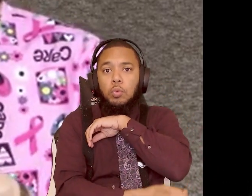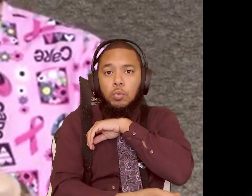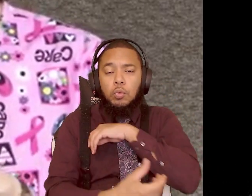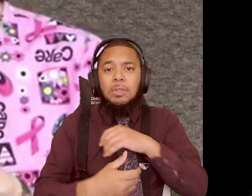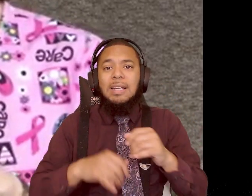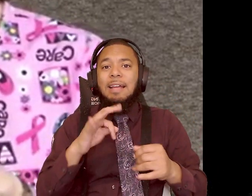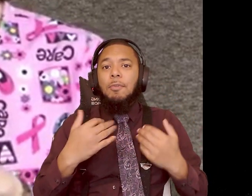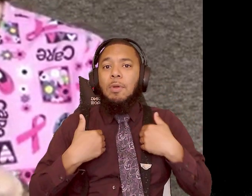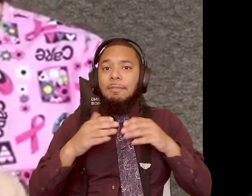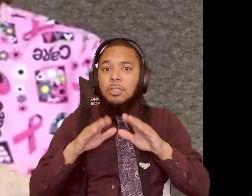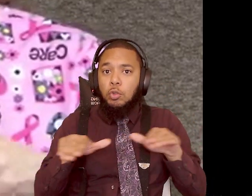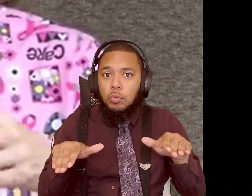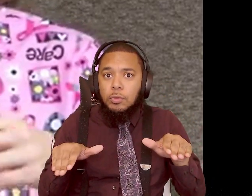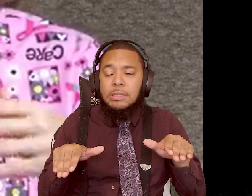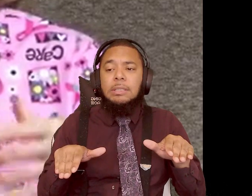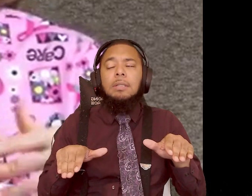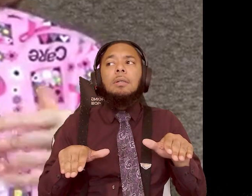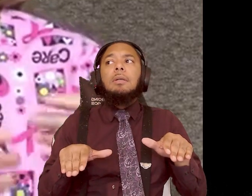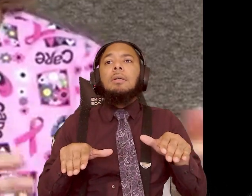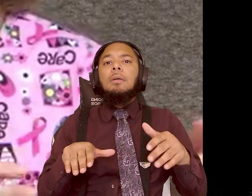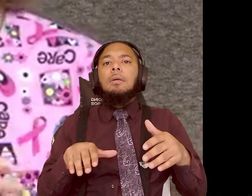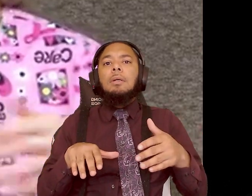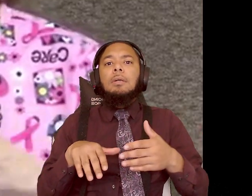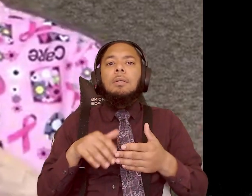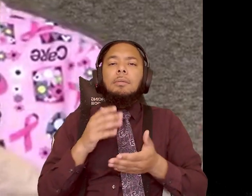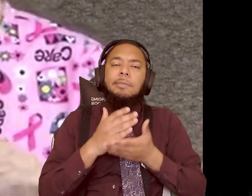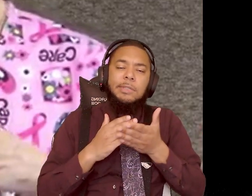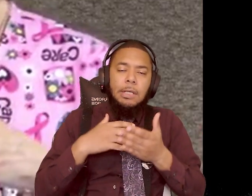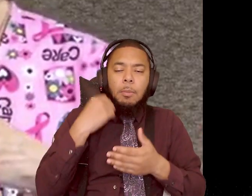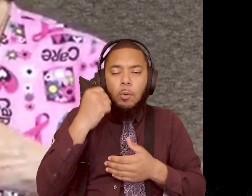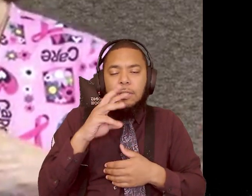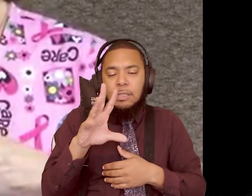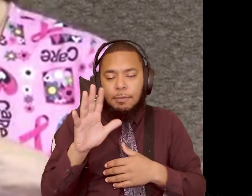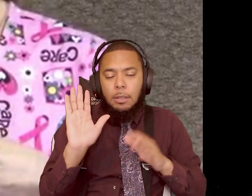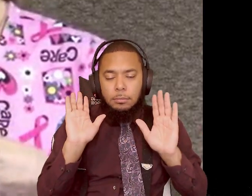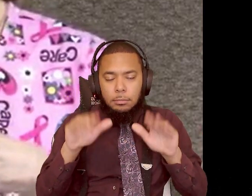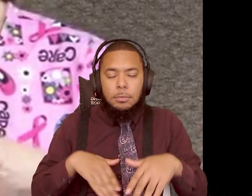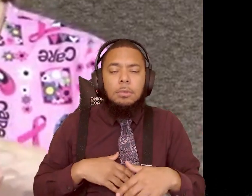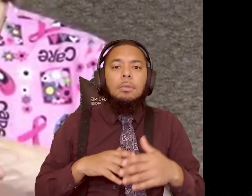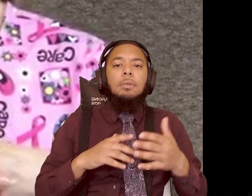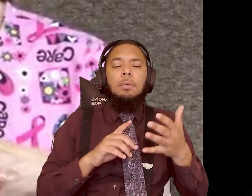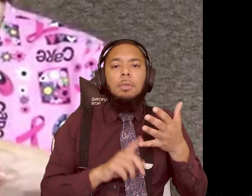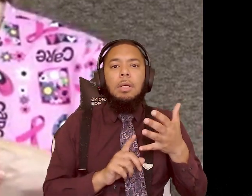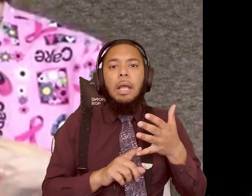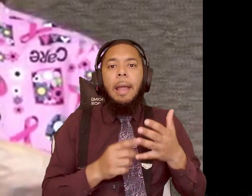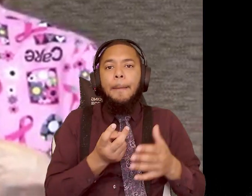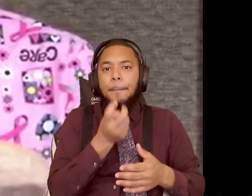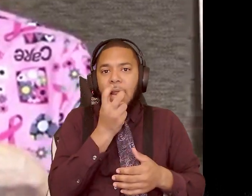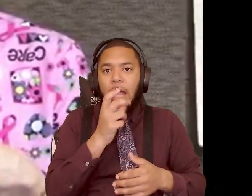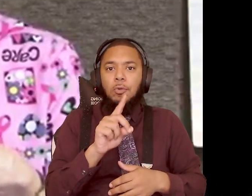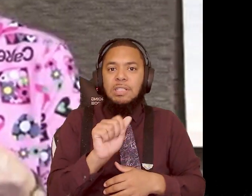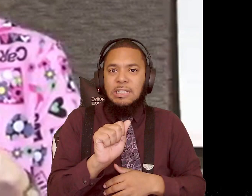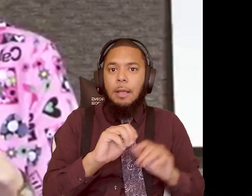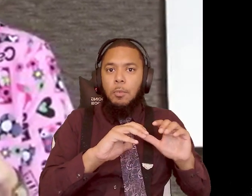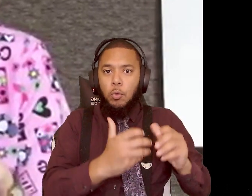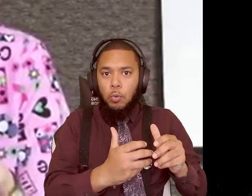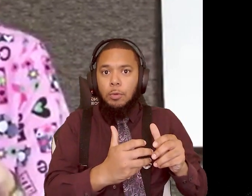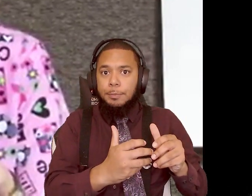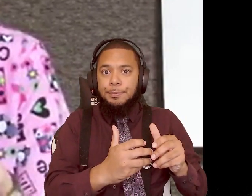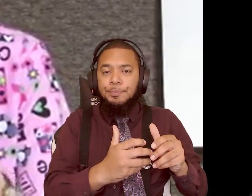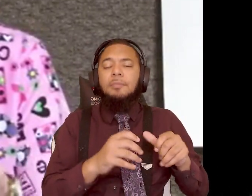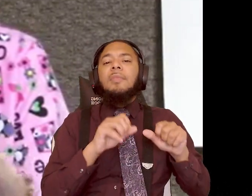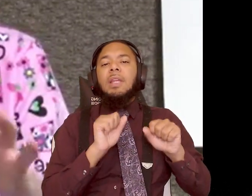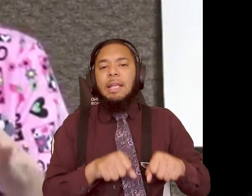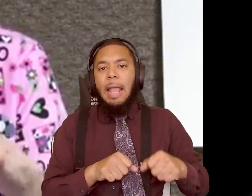dependent children, again, some that are 65 years or older, and those that are blind or disabled. And to